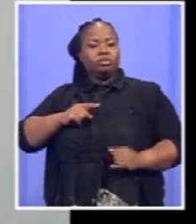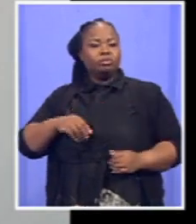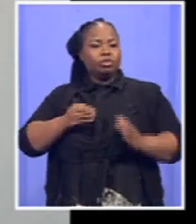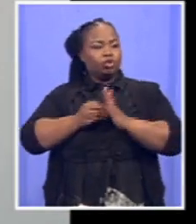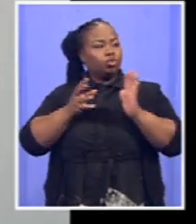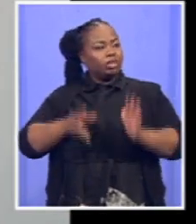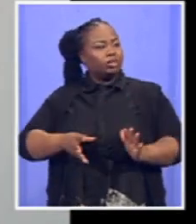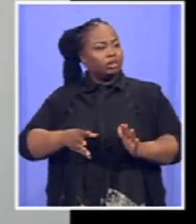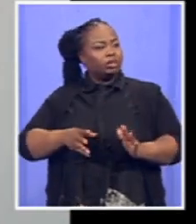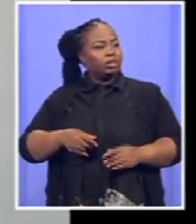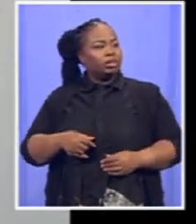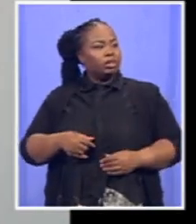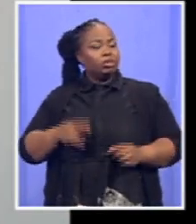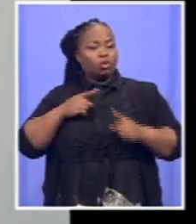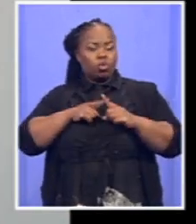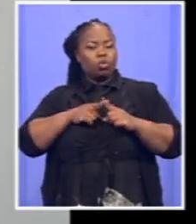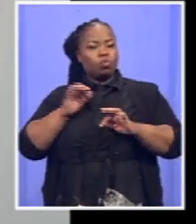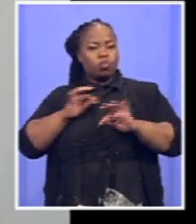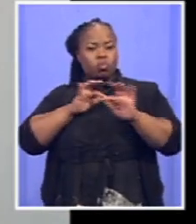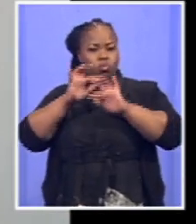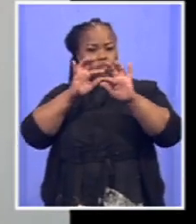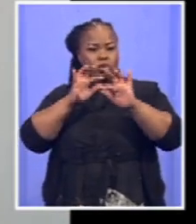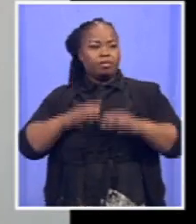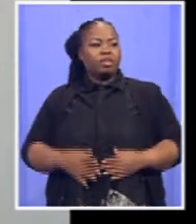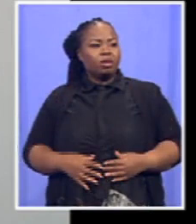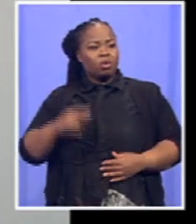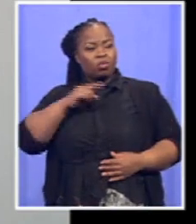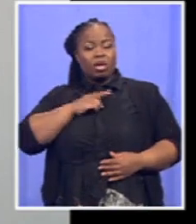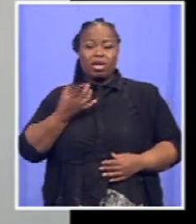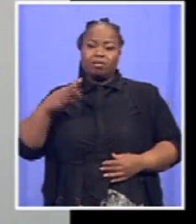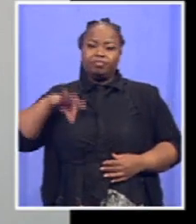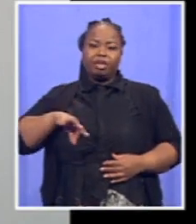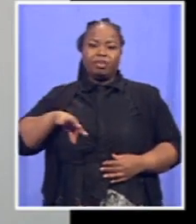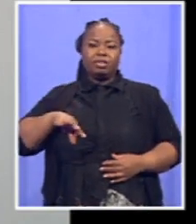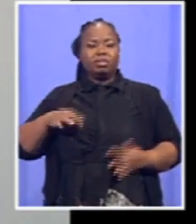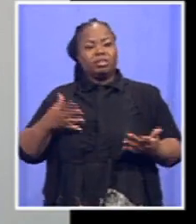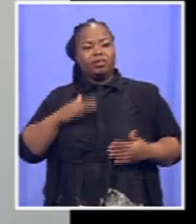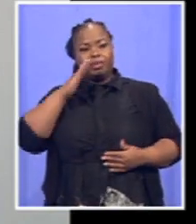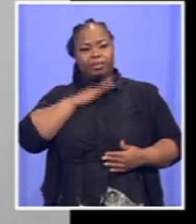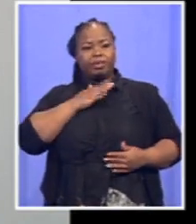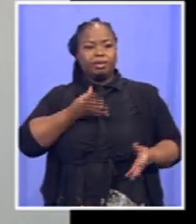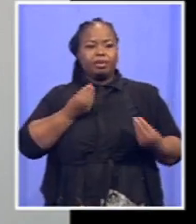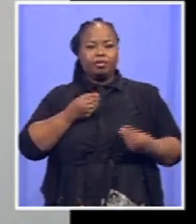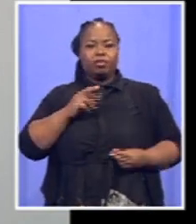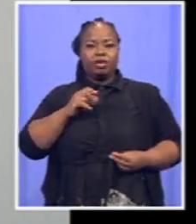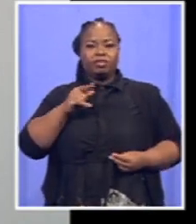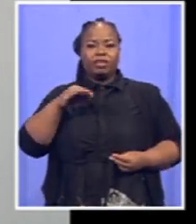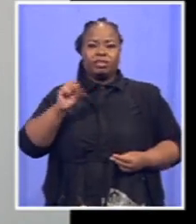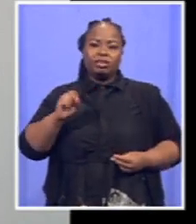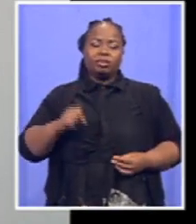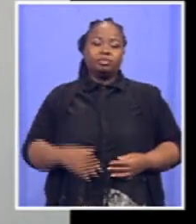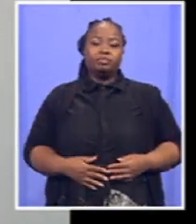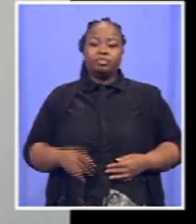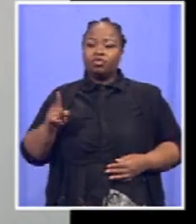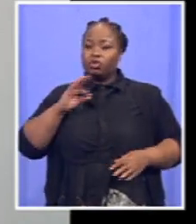are taking their fight to the streets over the payment or non-payment of NSFAS. If we're talking